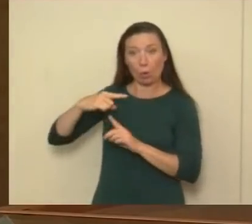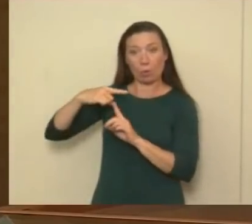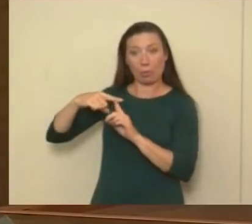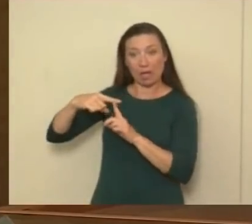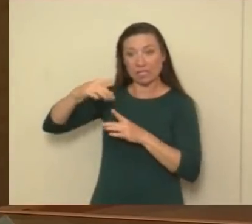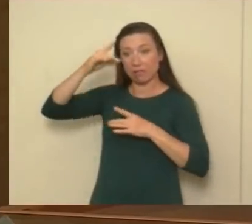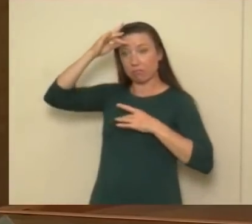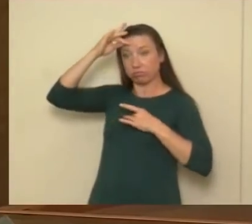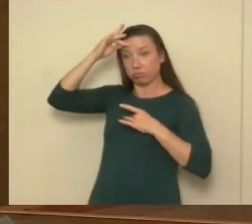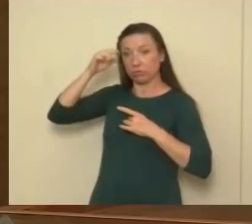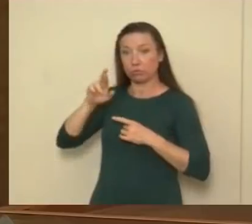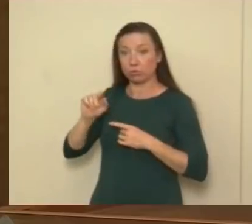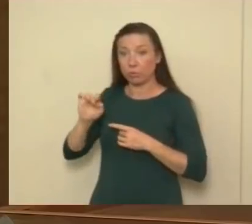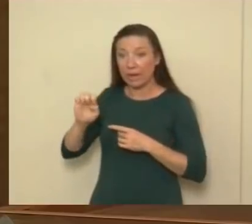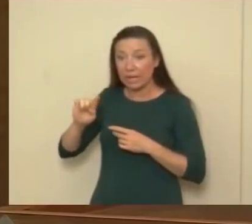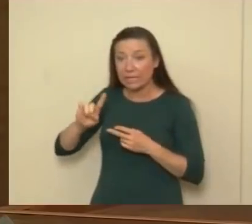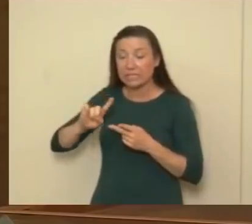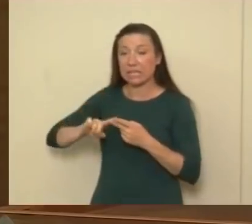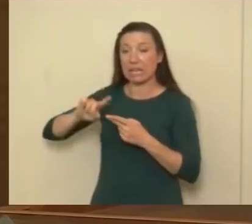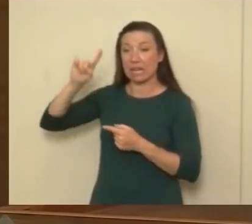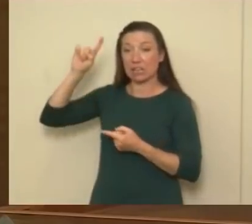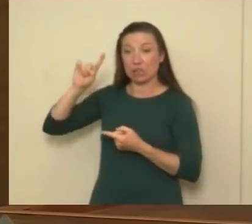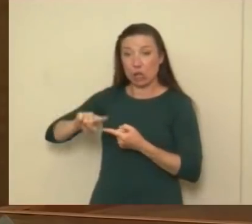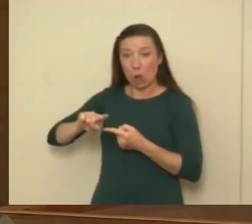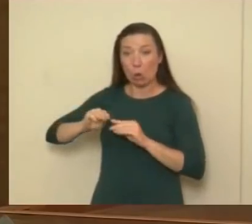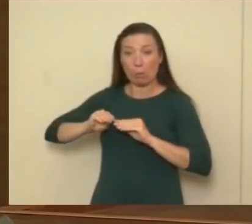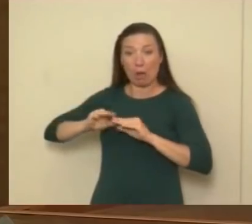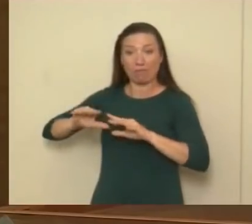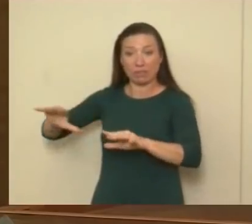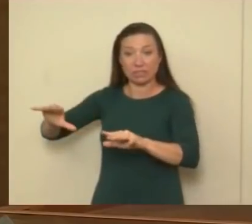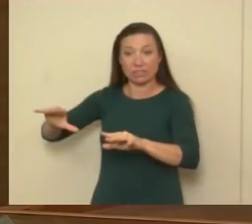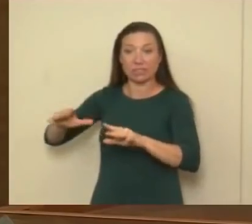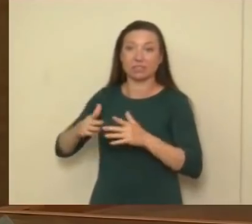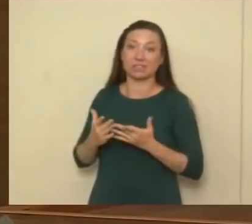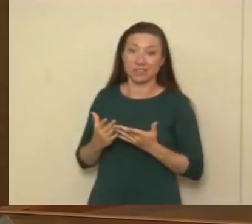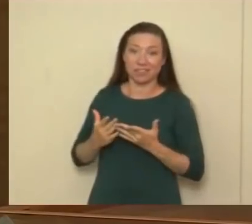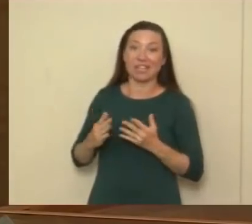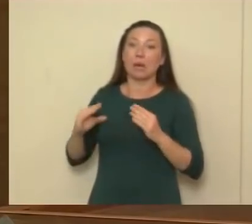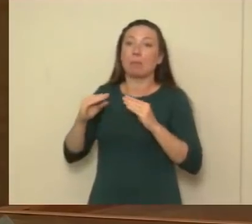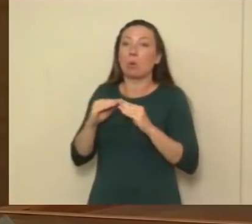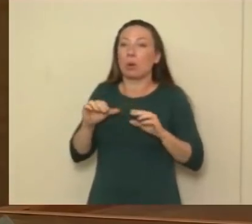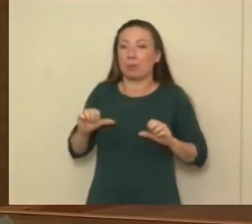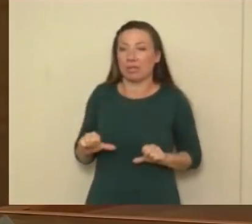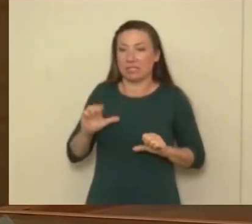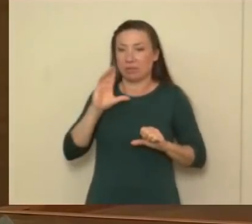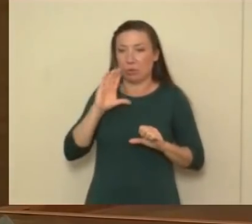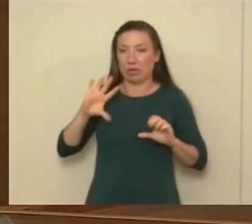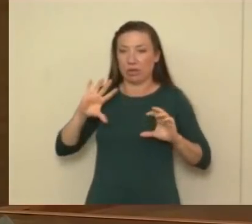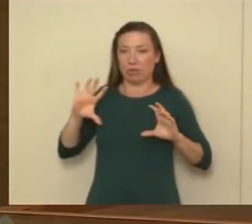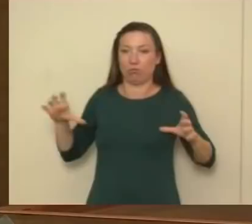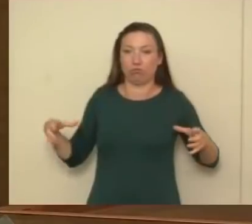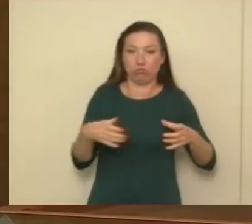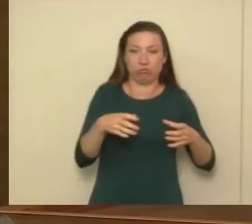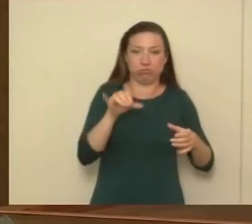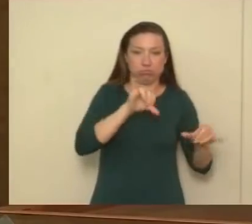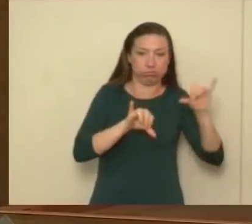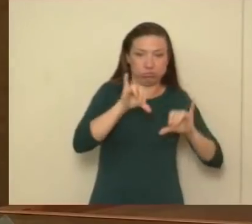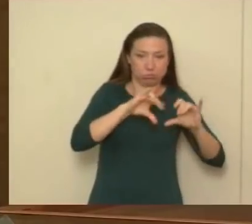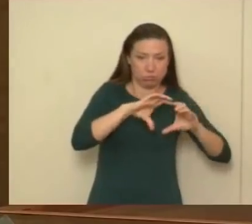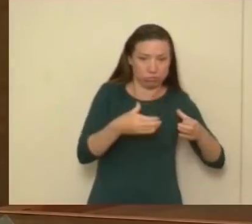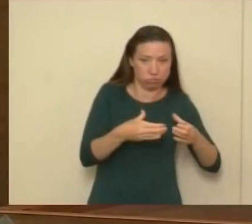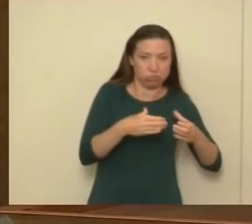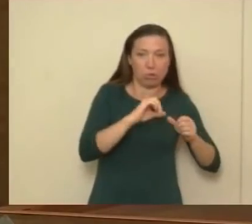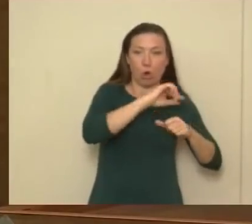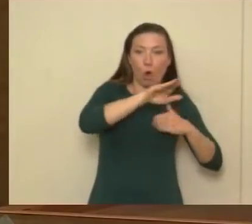country, you're more likely to get that good result of all 10 being negative. If 3 out of 100 are negative, then you